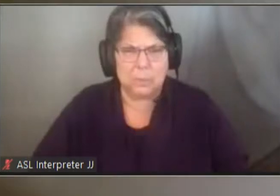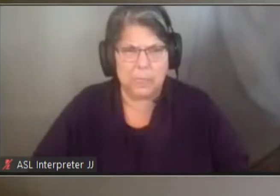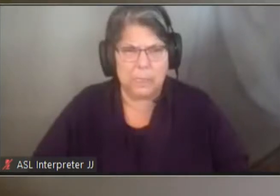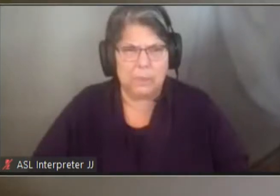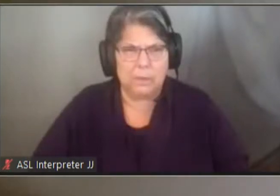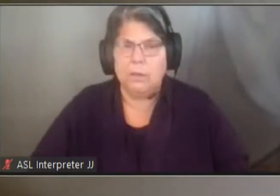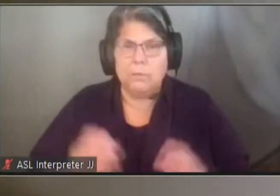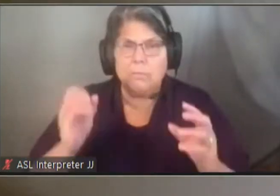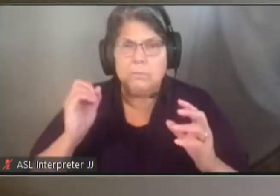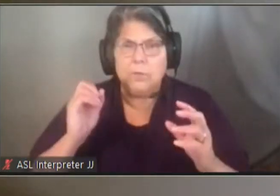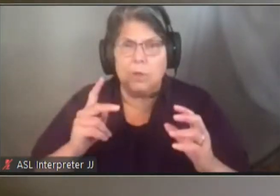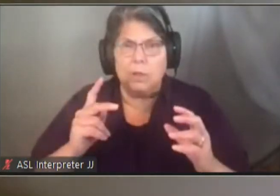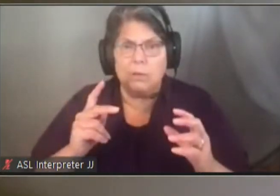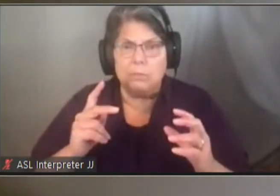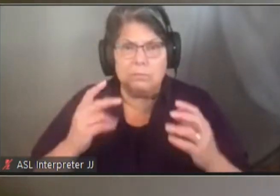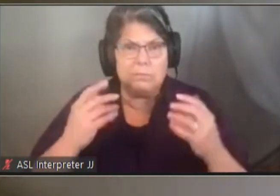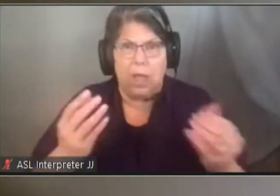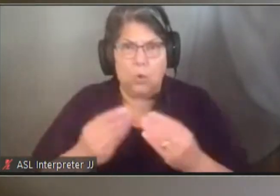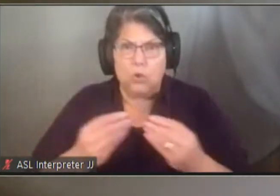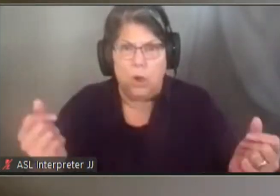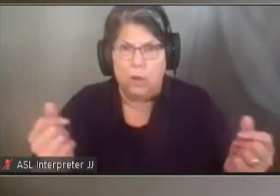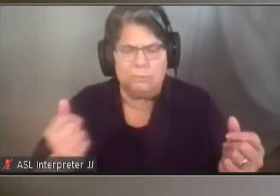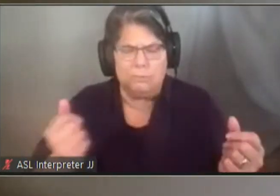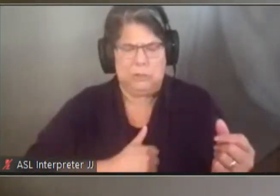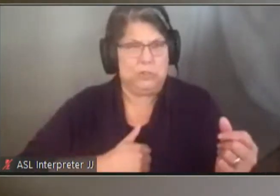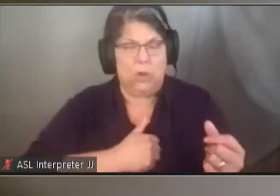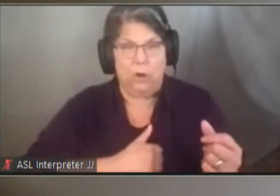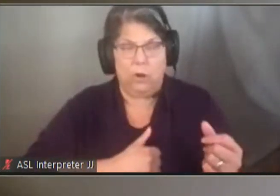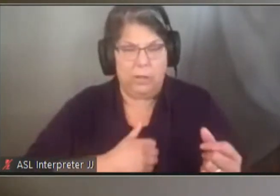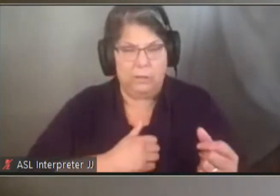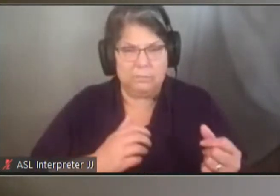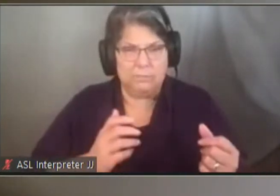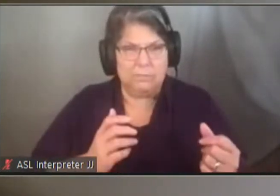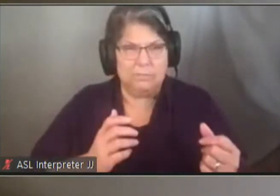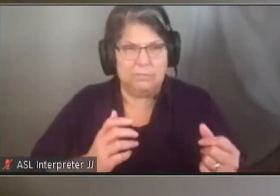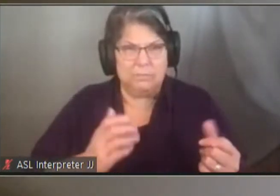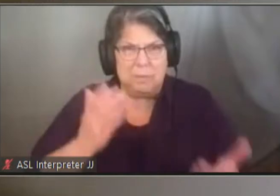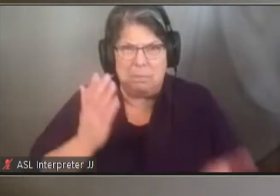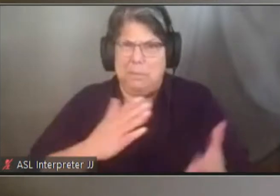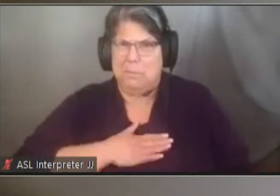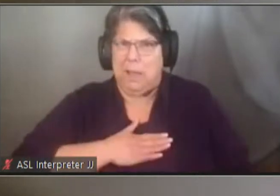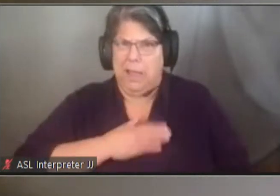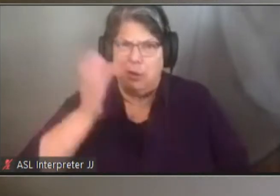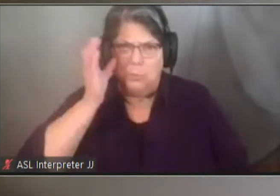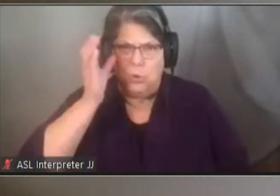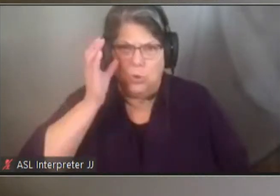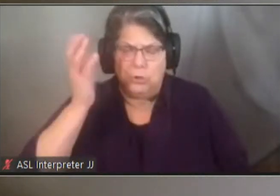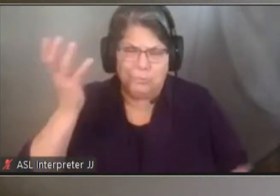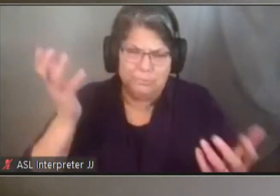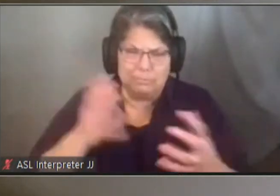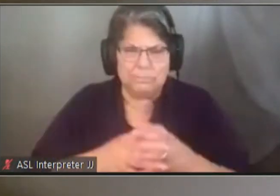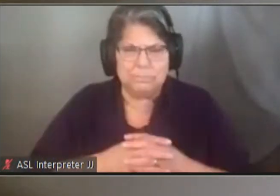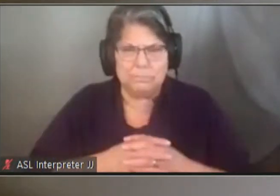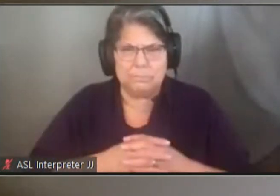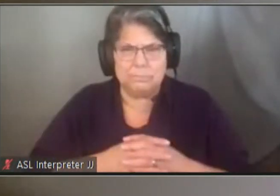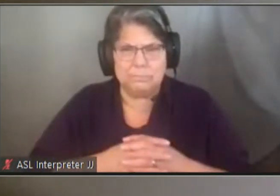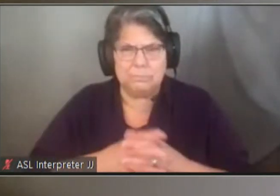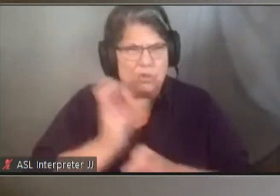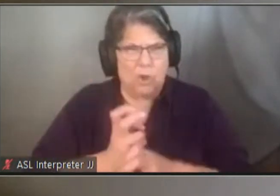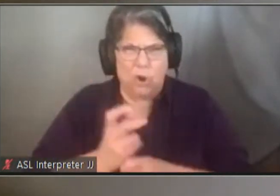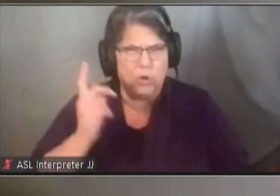Oh, okay. It's gone. Sorry. It was actually maybe it was my computer. It was getting hard to